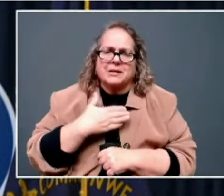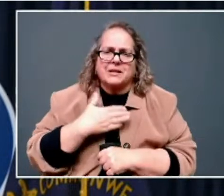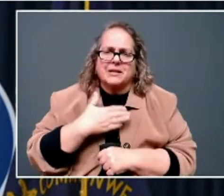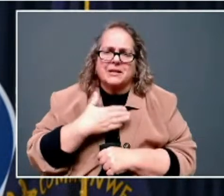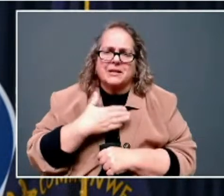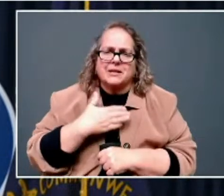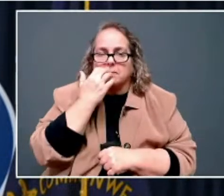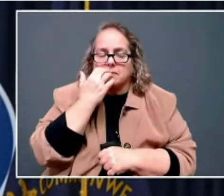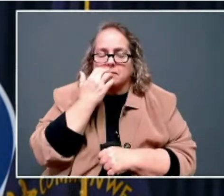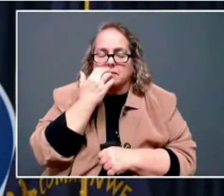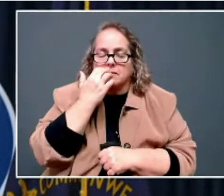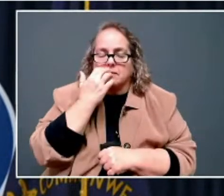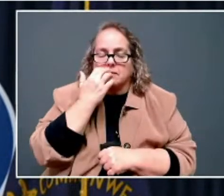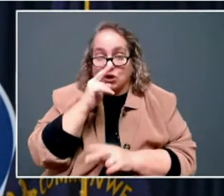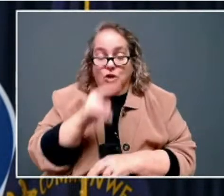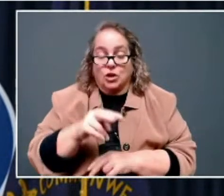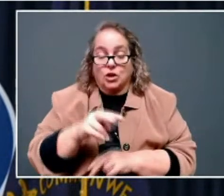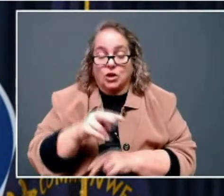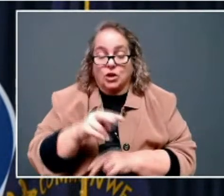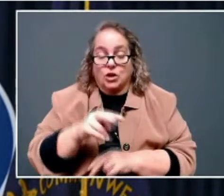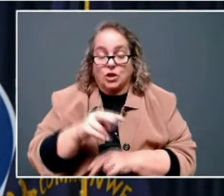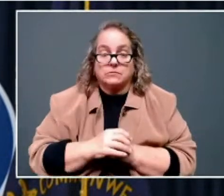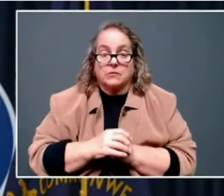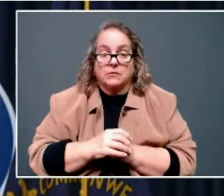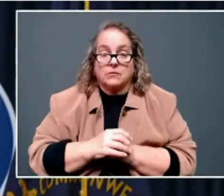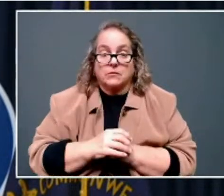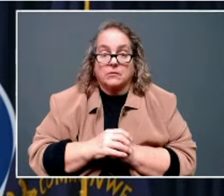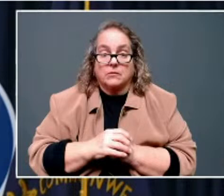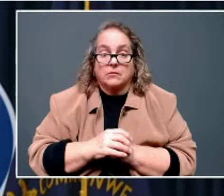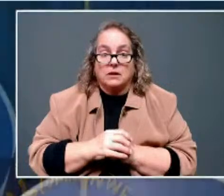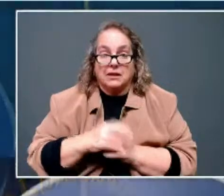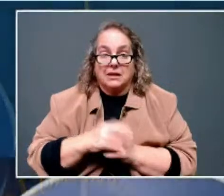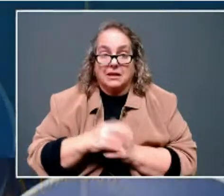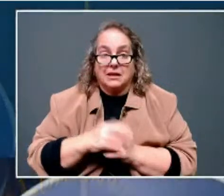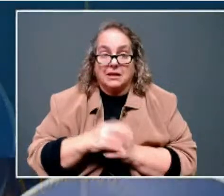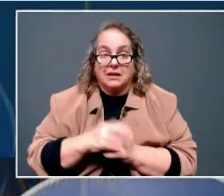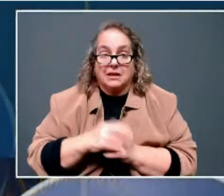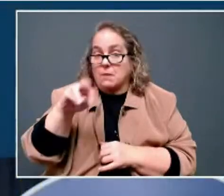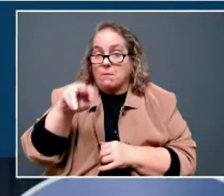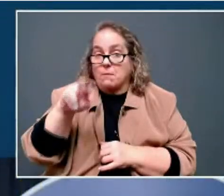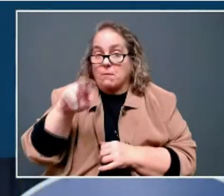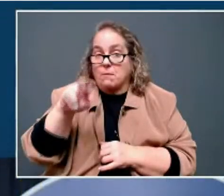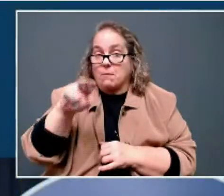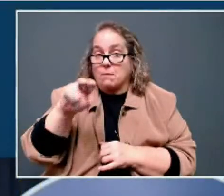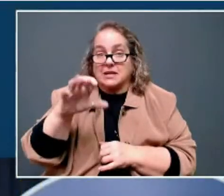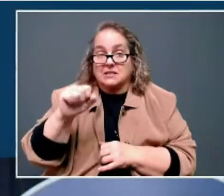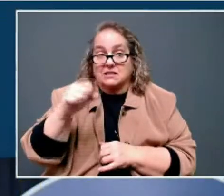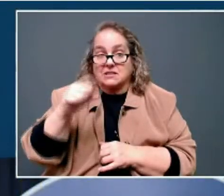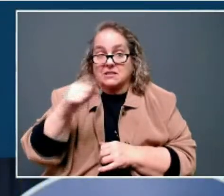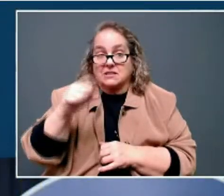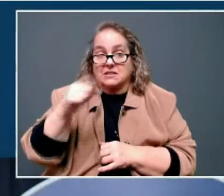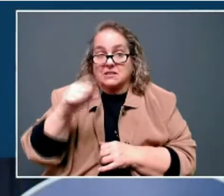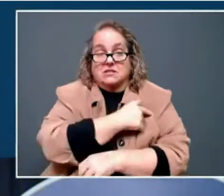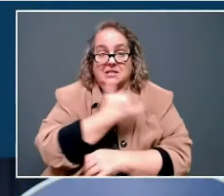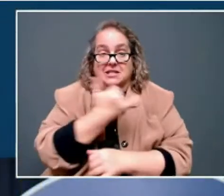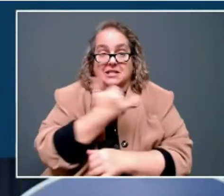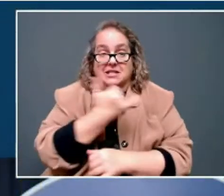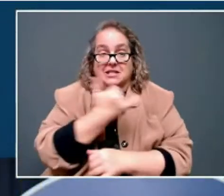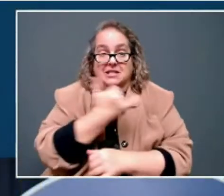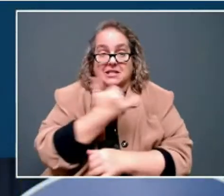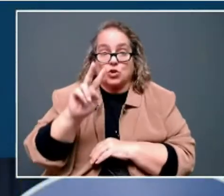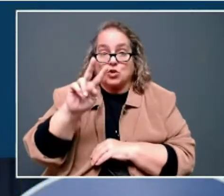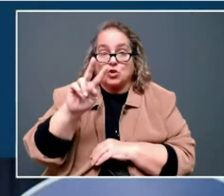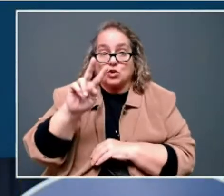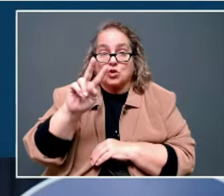the change in demographics for vaccinations. We're now over 2.8